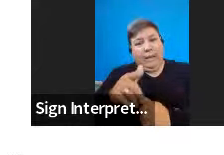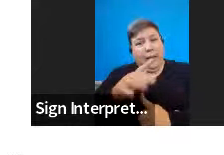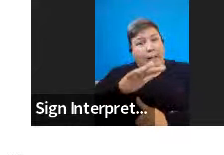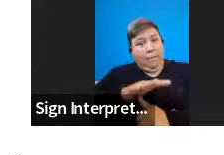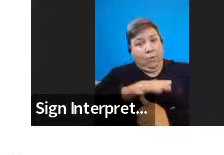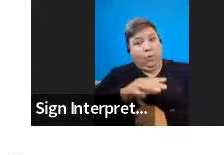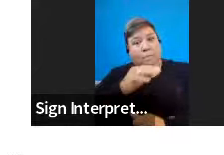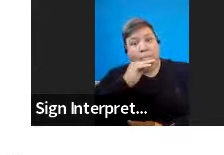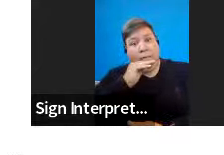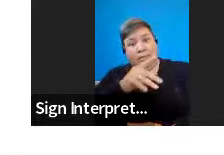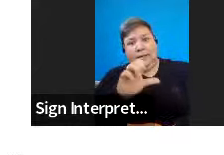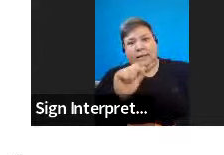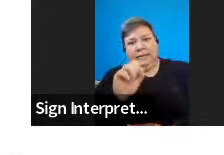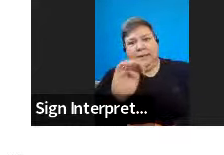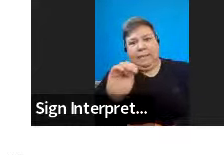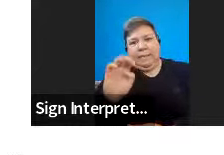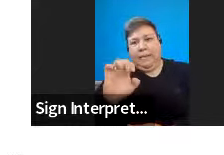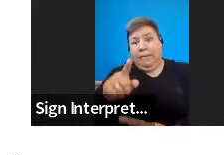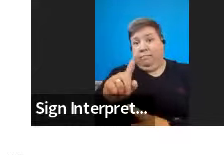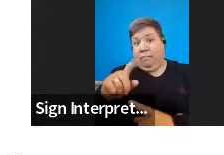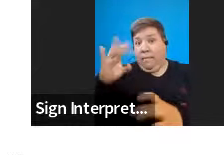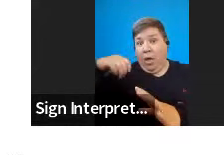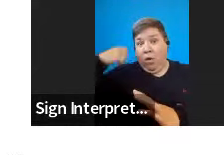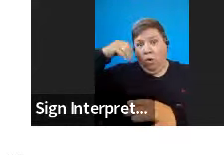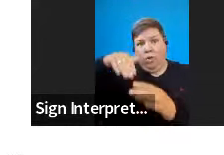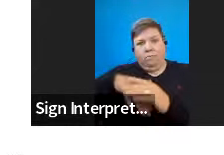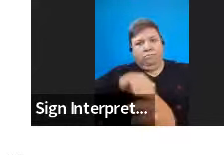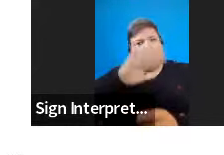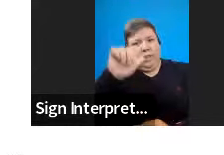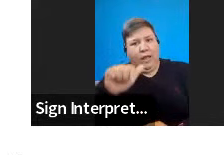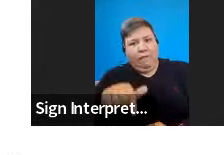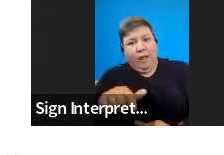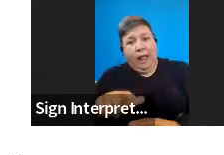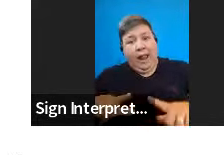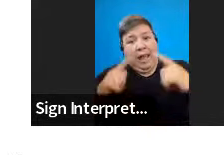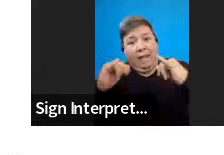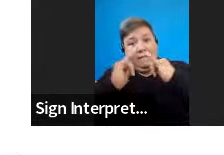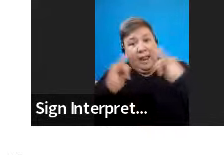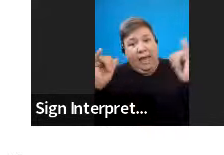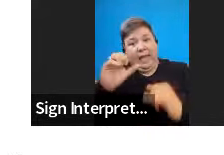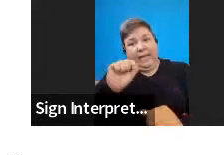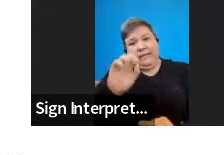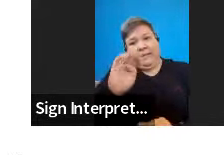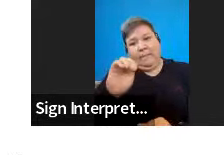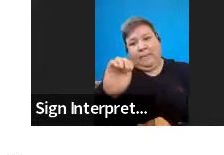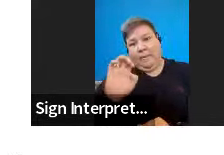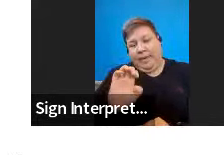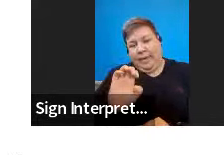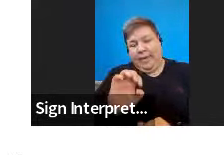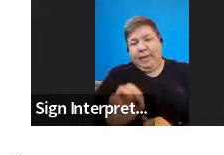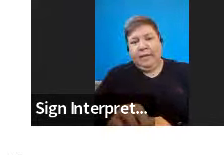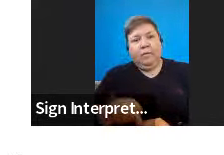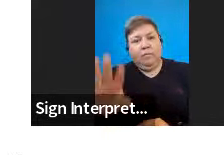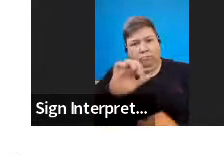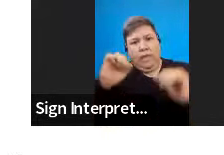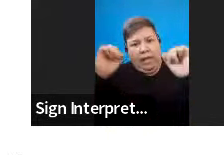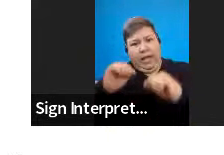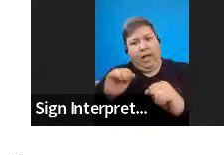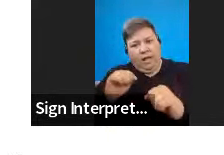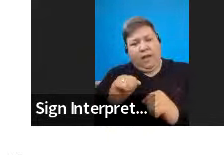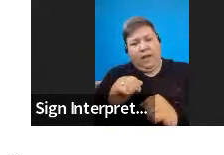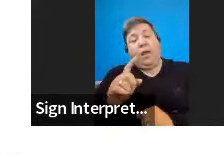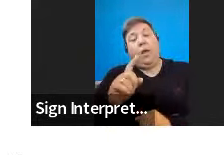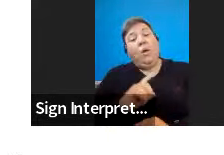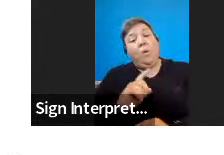SMMEs are playing in the country. SMMEs are a lifeline of South African economy. I'm sure you all agree to that, because they